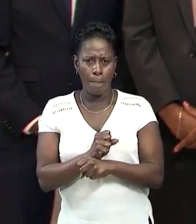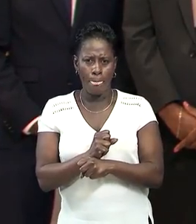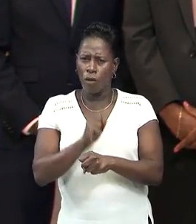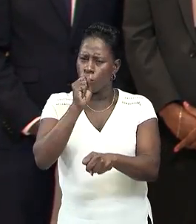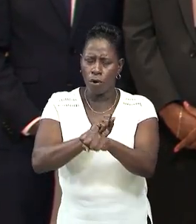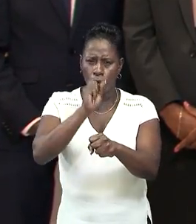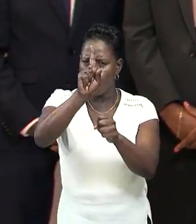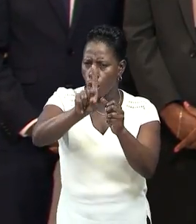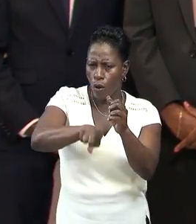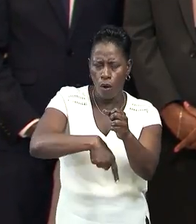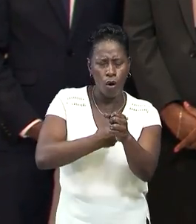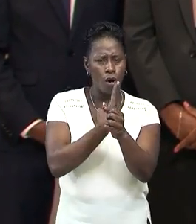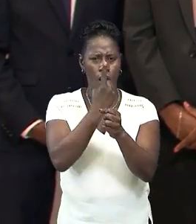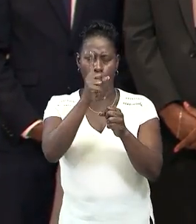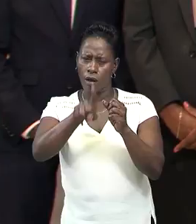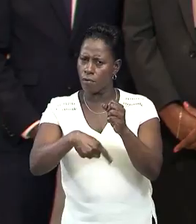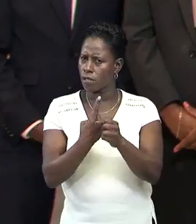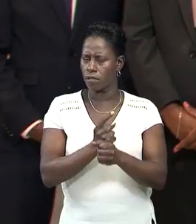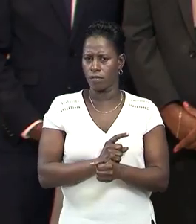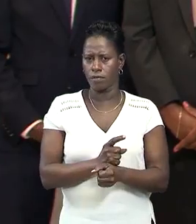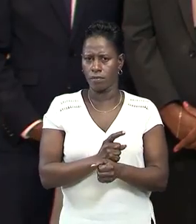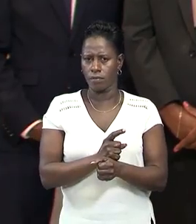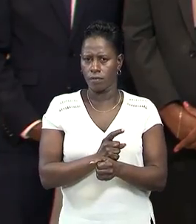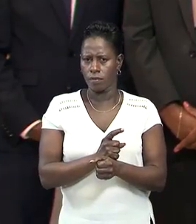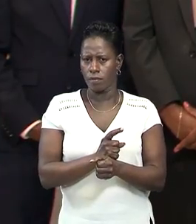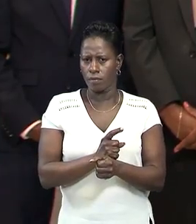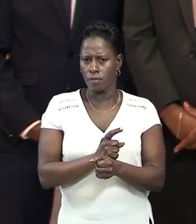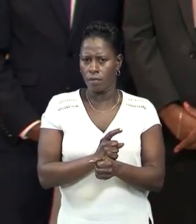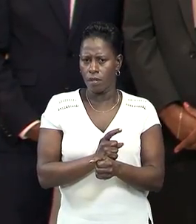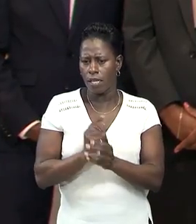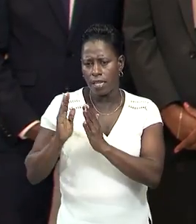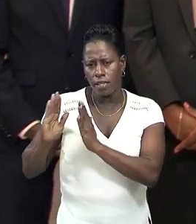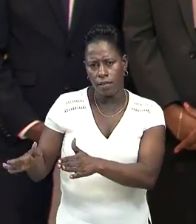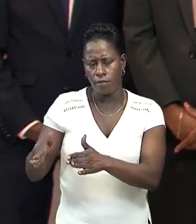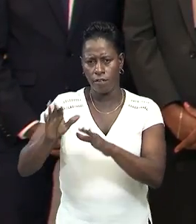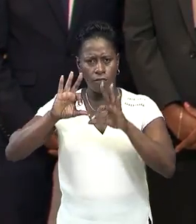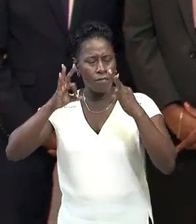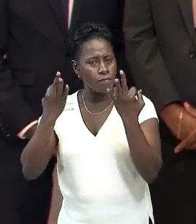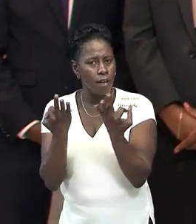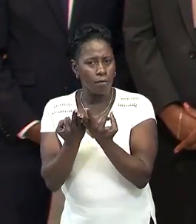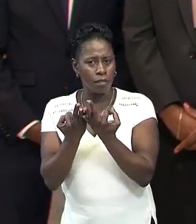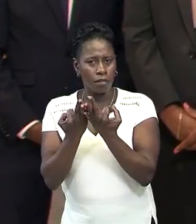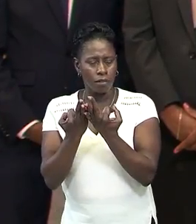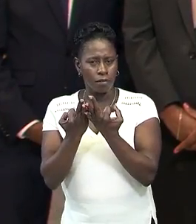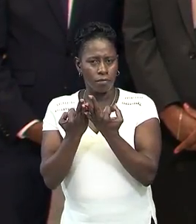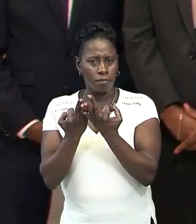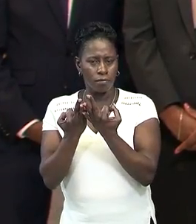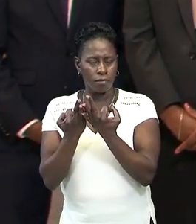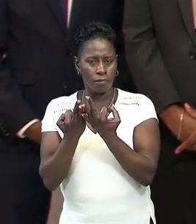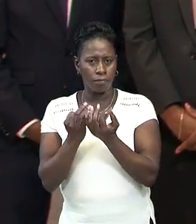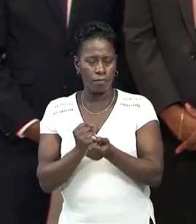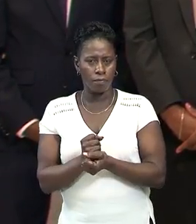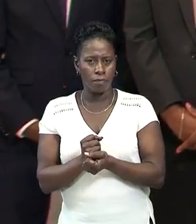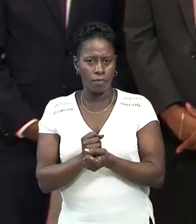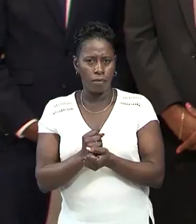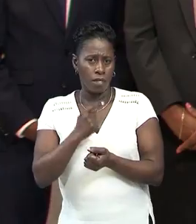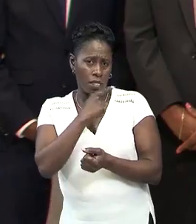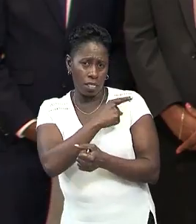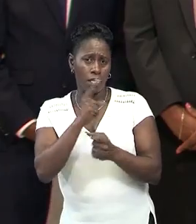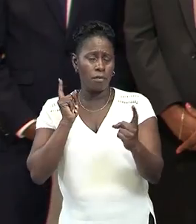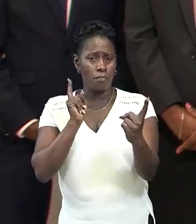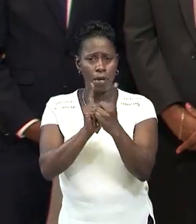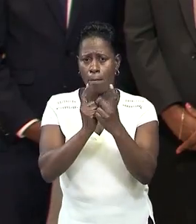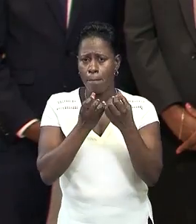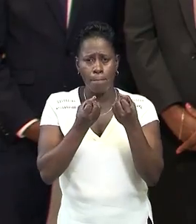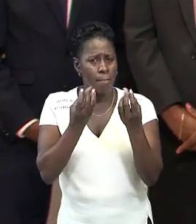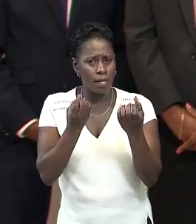work longer hours than usual, sacrificing time away from family and loved ones. I have met many of